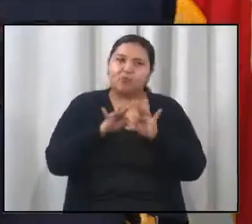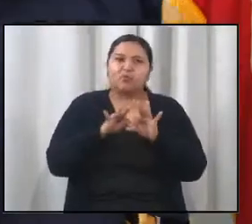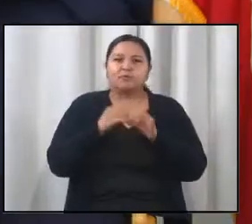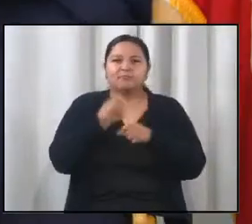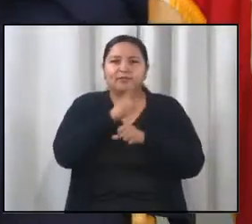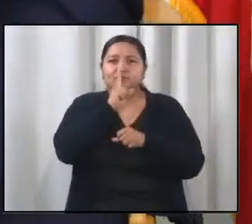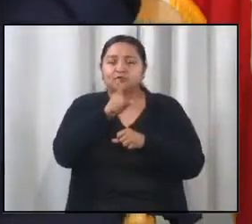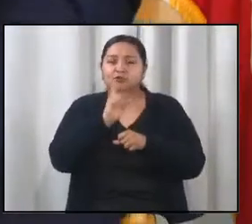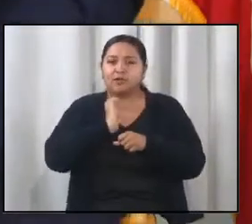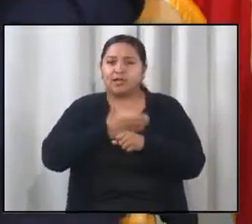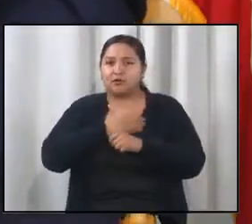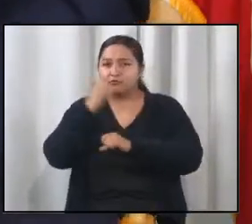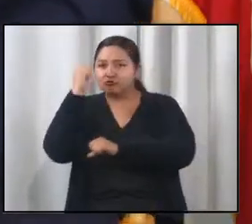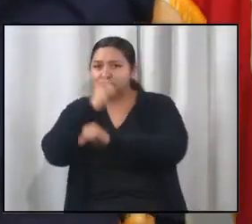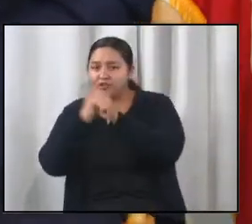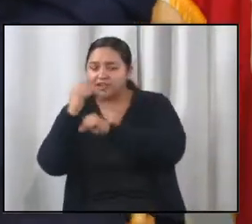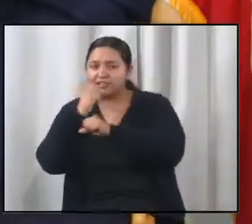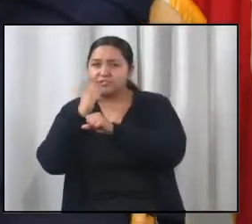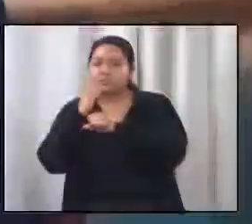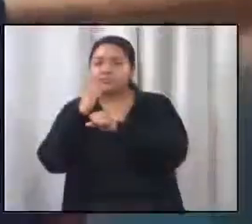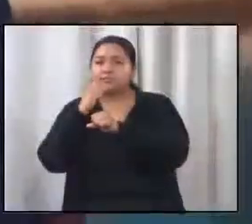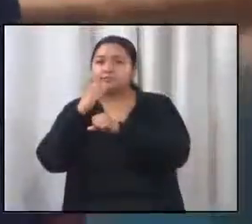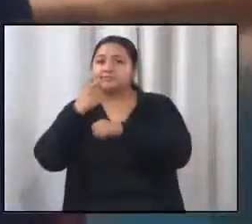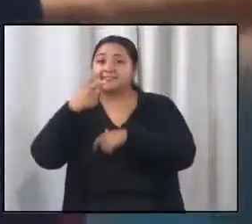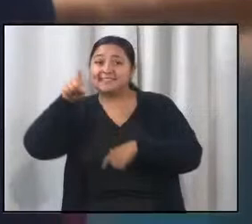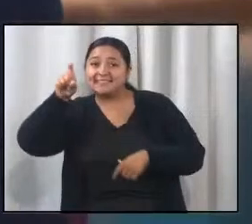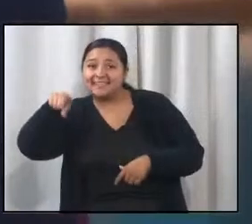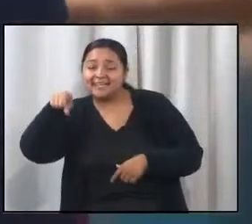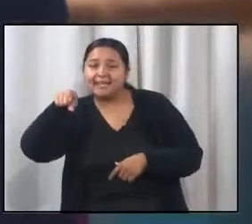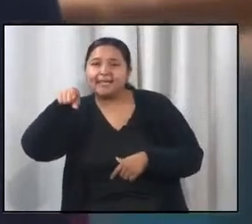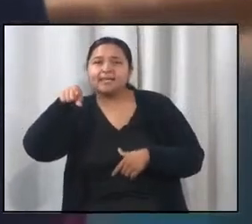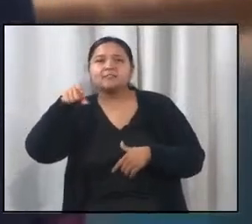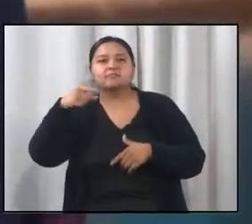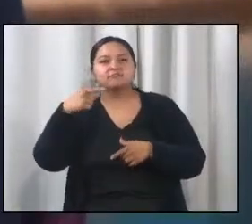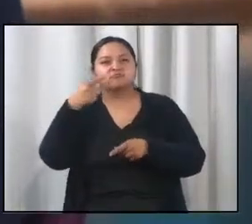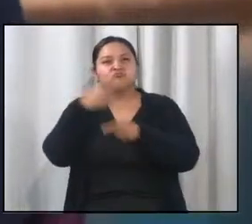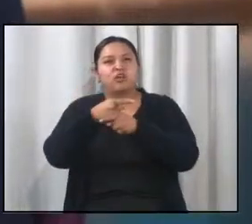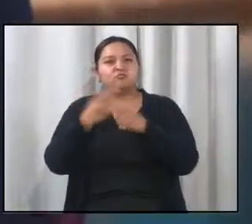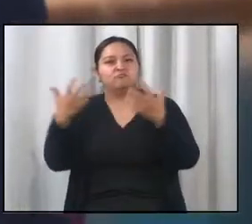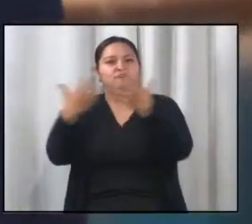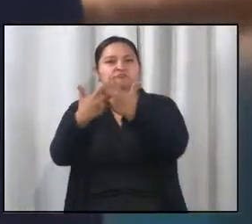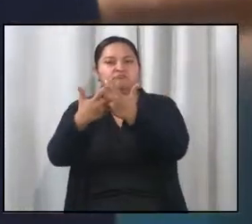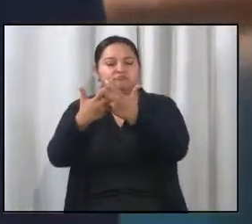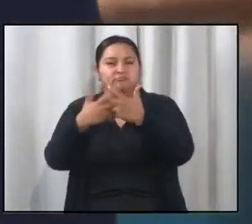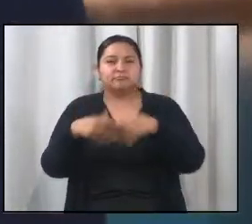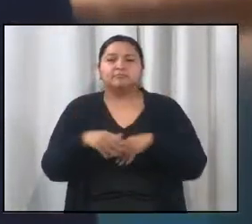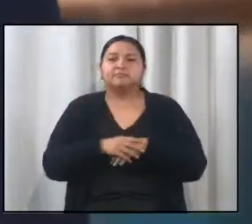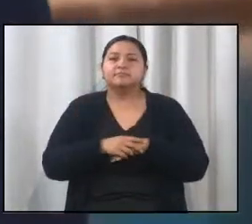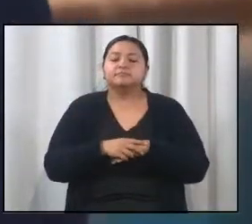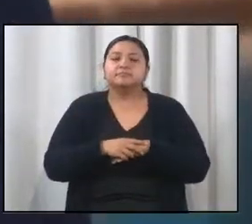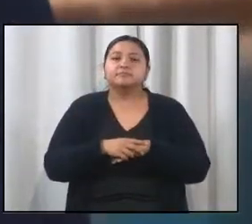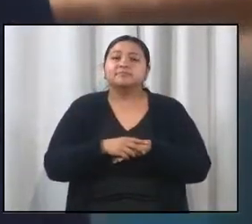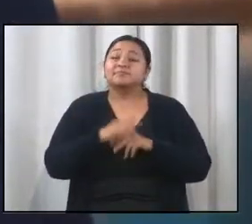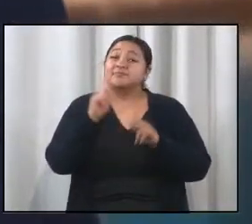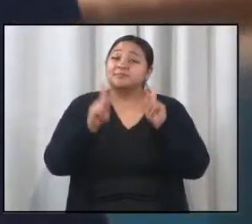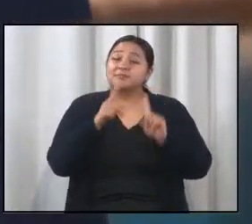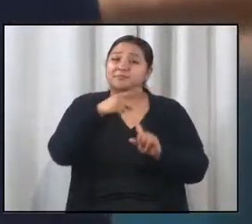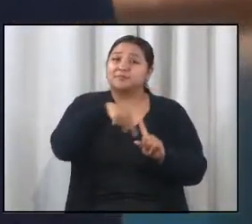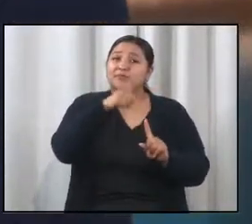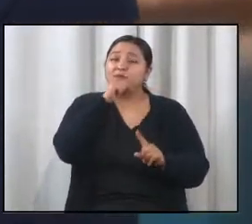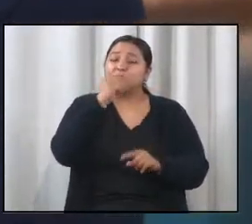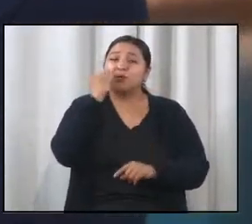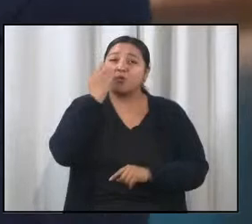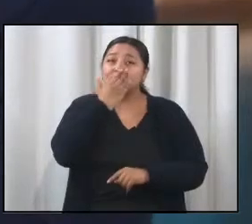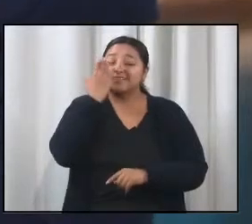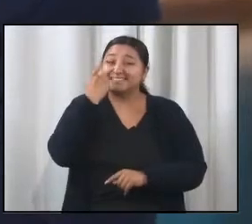on the ground. I also would say that the amount of new individuals experiencing homelessness, that increase is really interesting. That